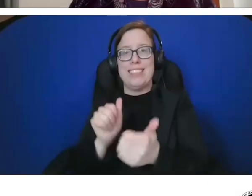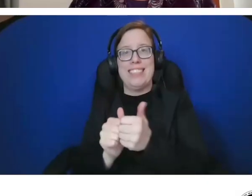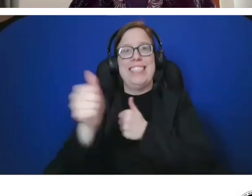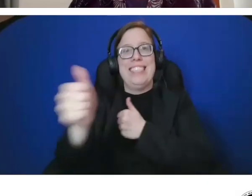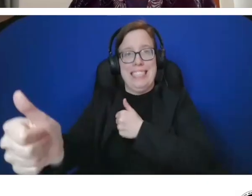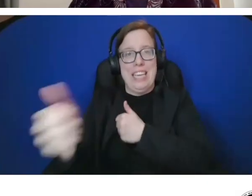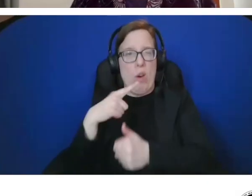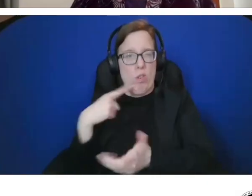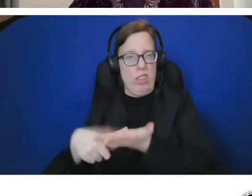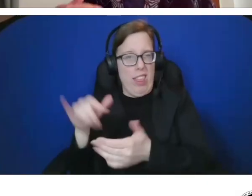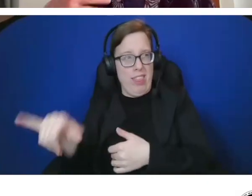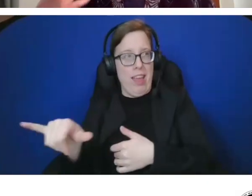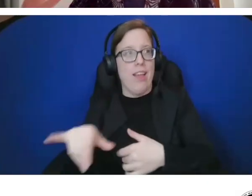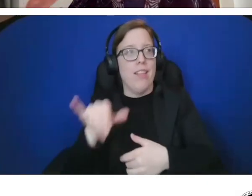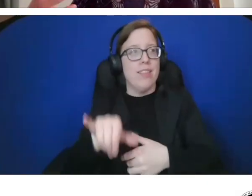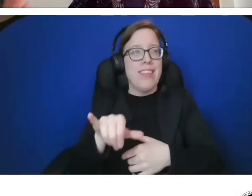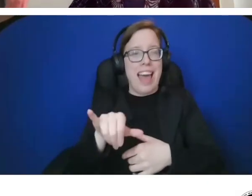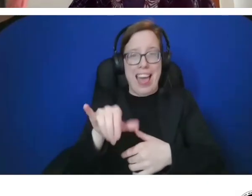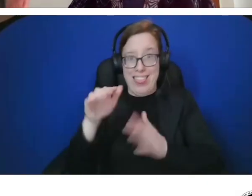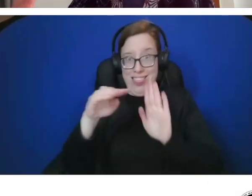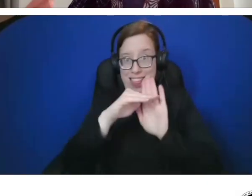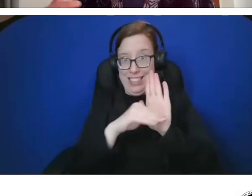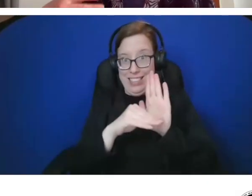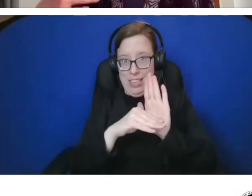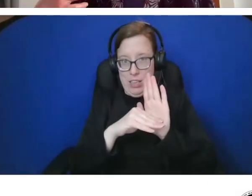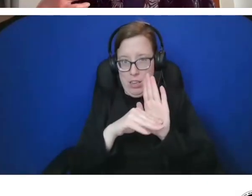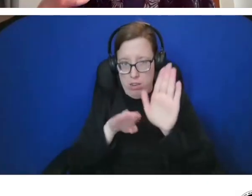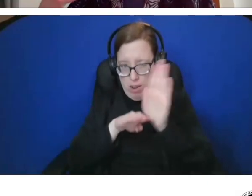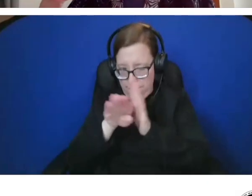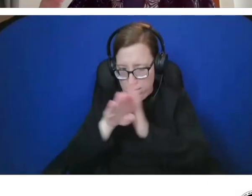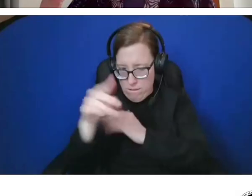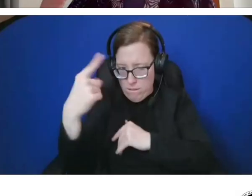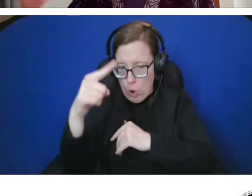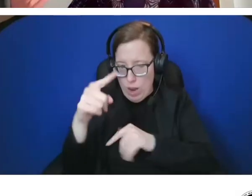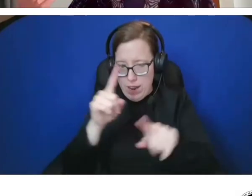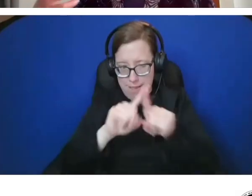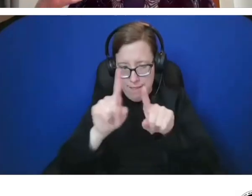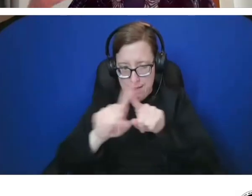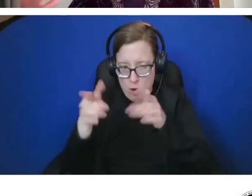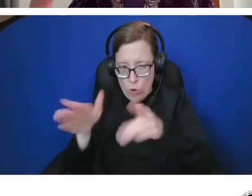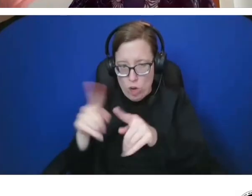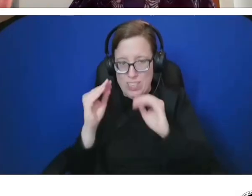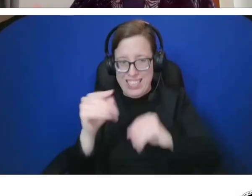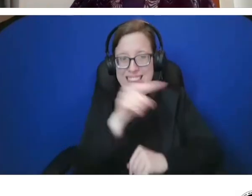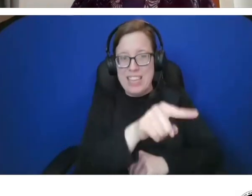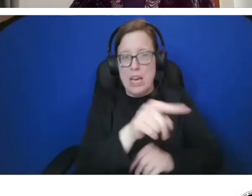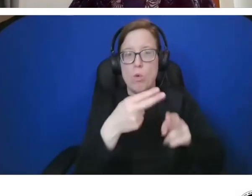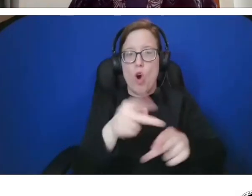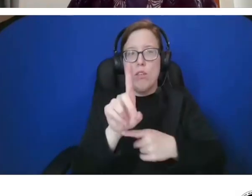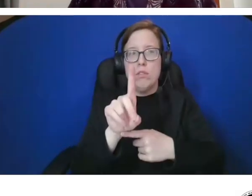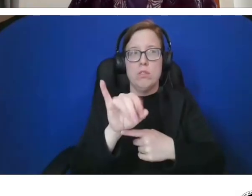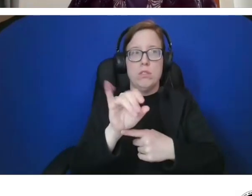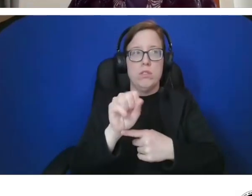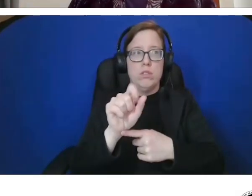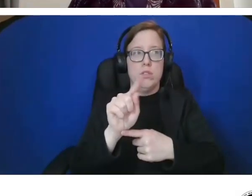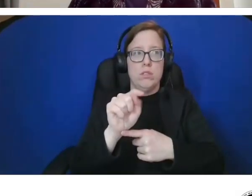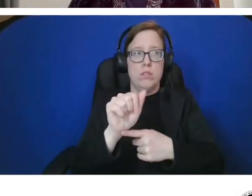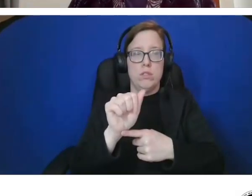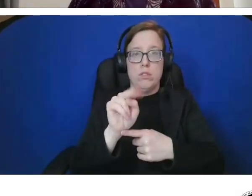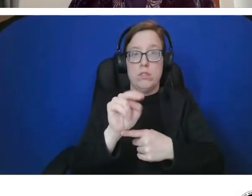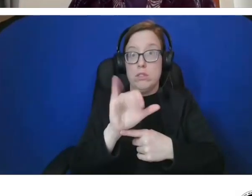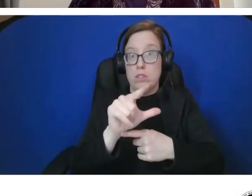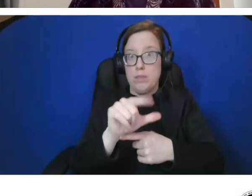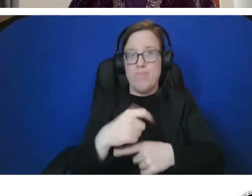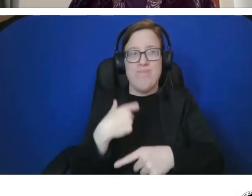a while. So that lesson is crafted to develop ways to teach them distancing. And then the